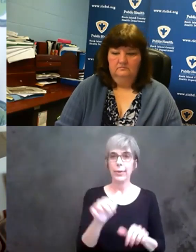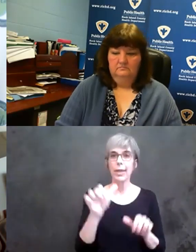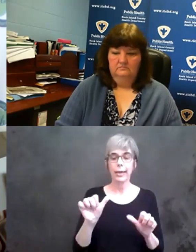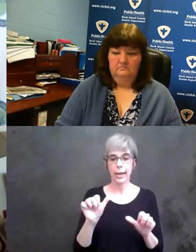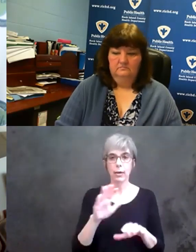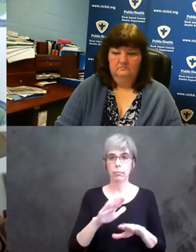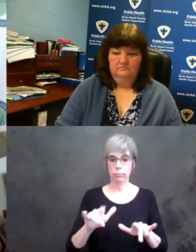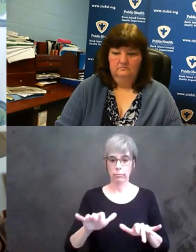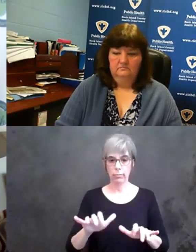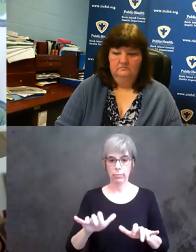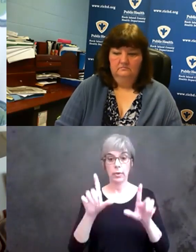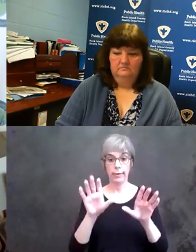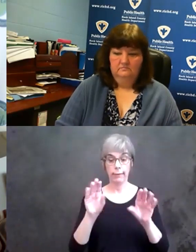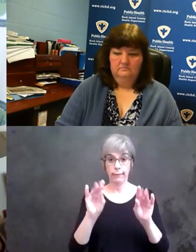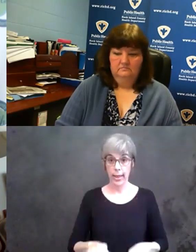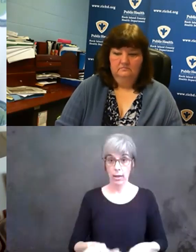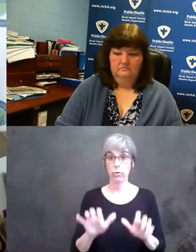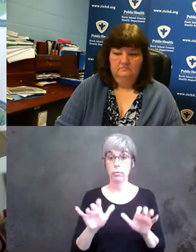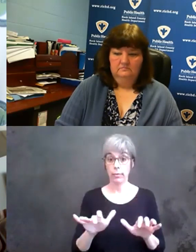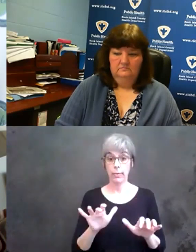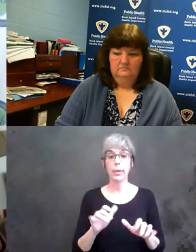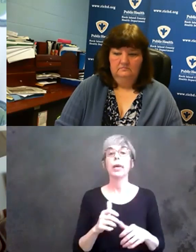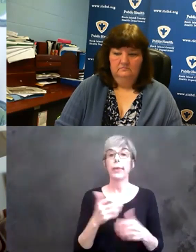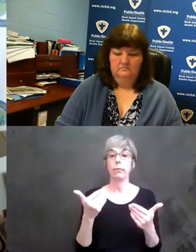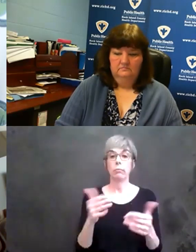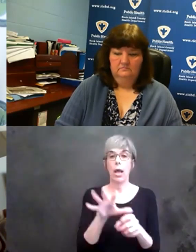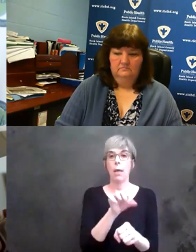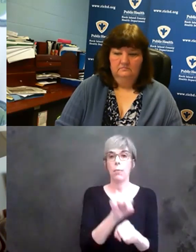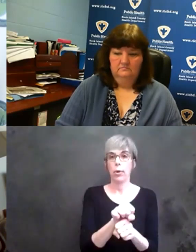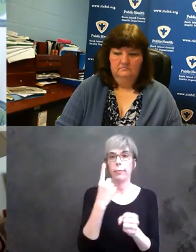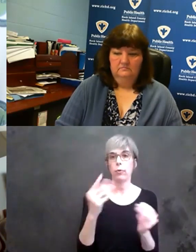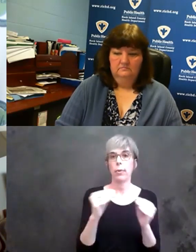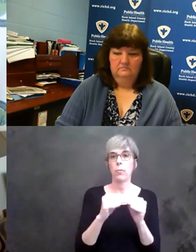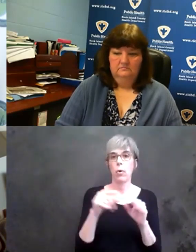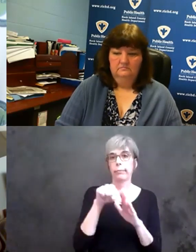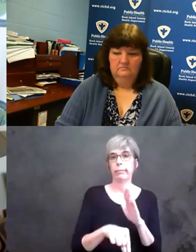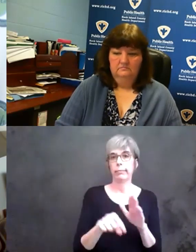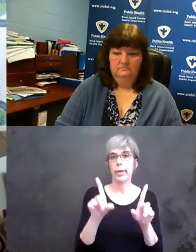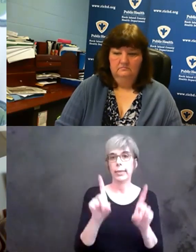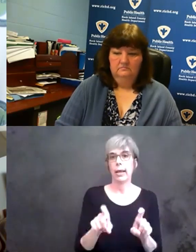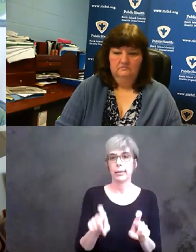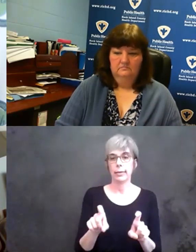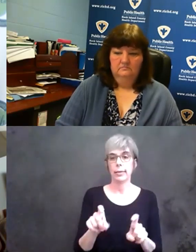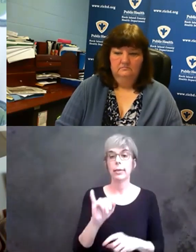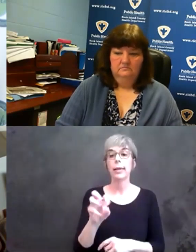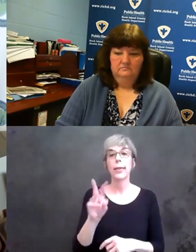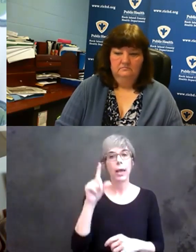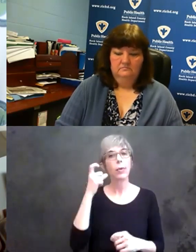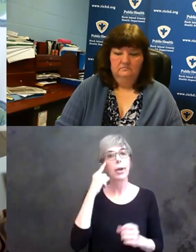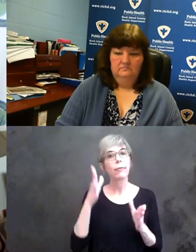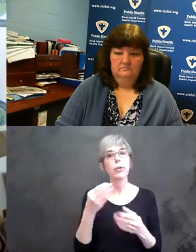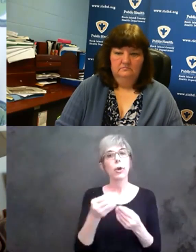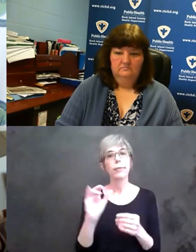appointment only. Additional questions can be answered by the Iowa Governor's Office, which is coordinating the